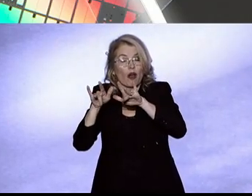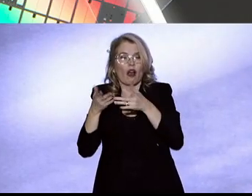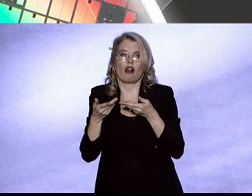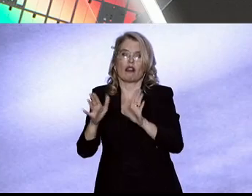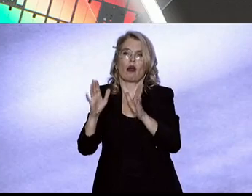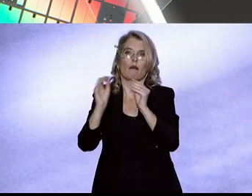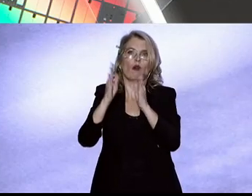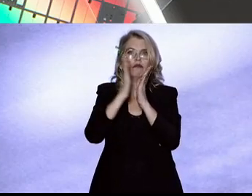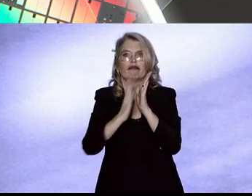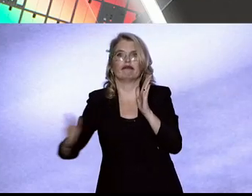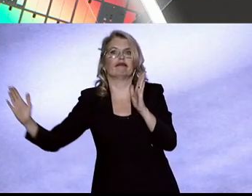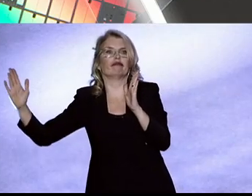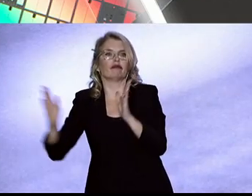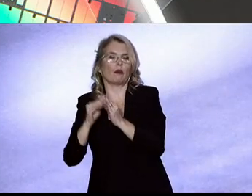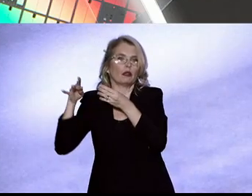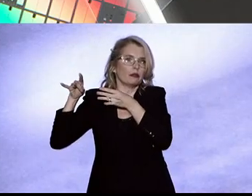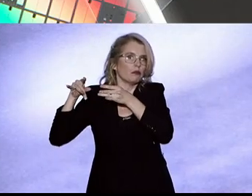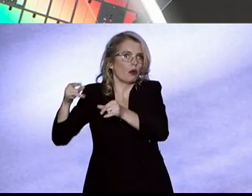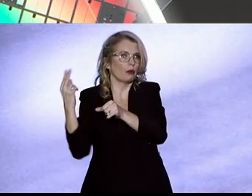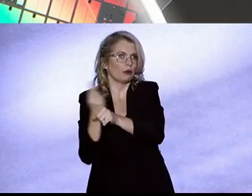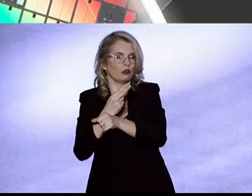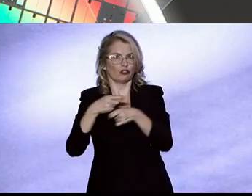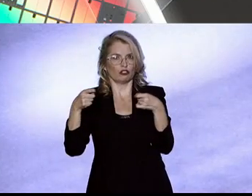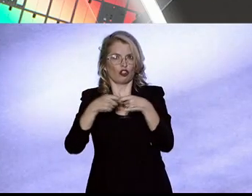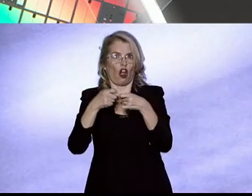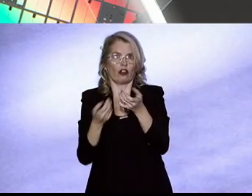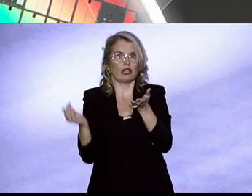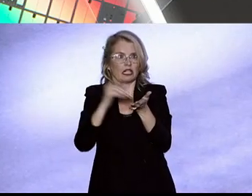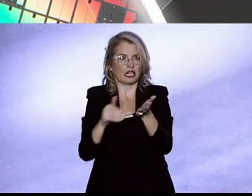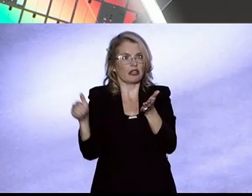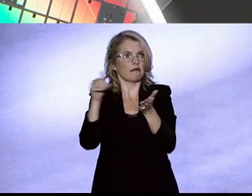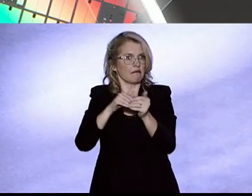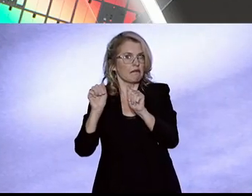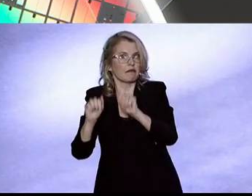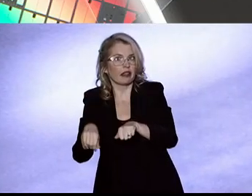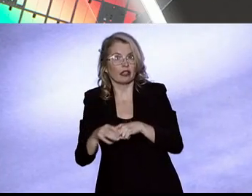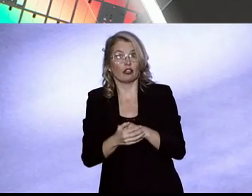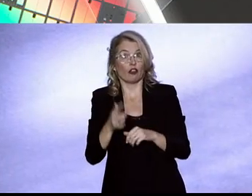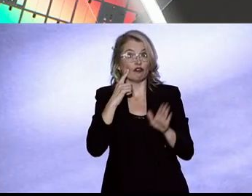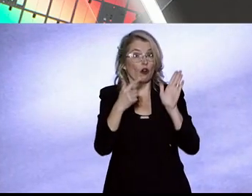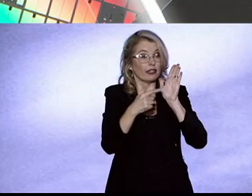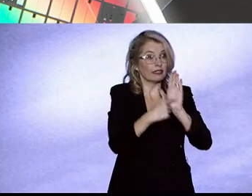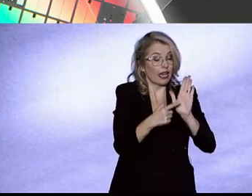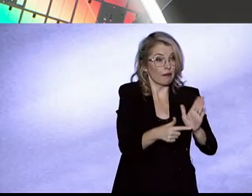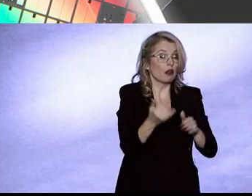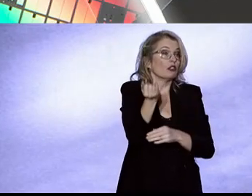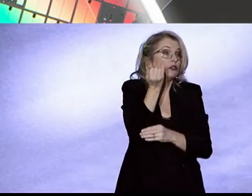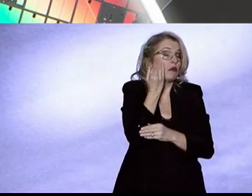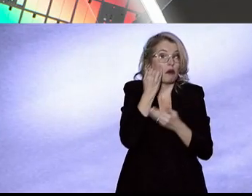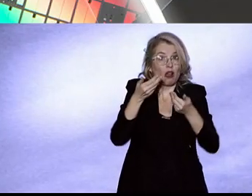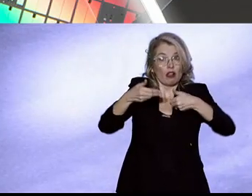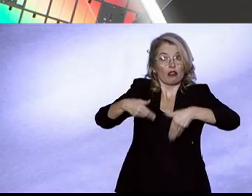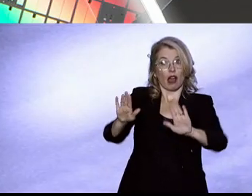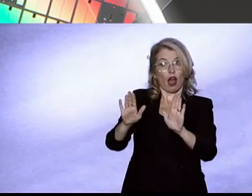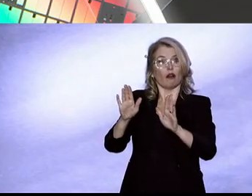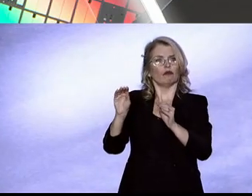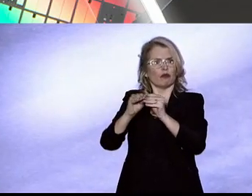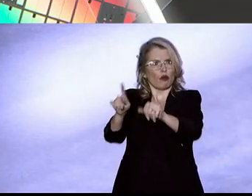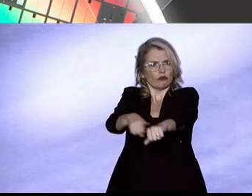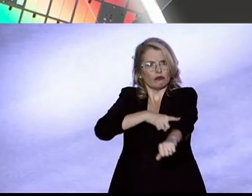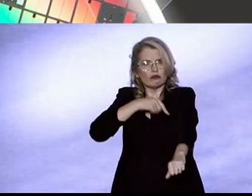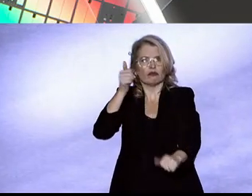greater range and more efficient recharging. For instance, they enable significantly